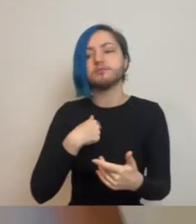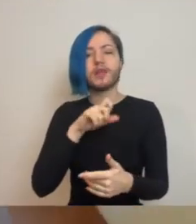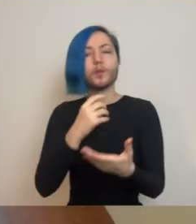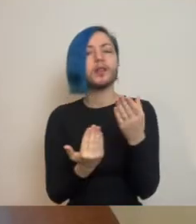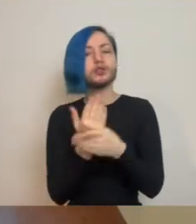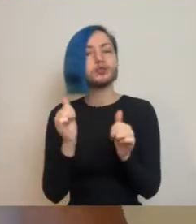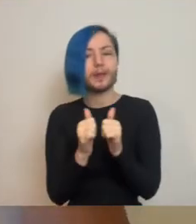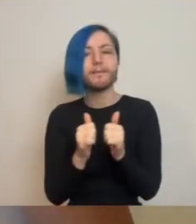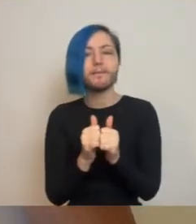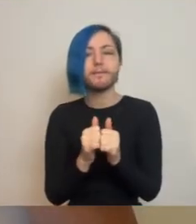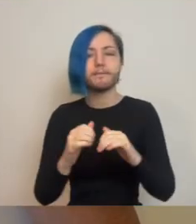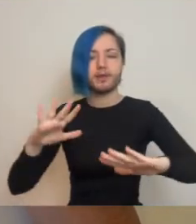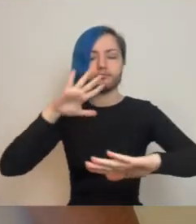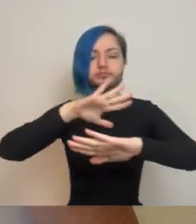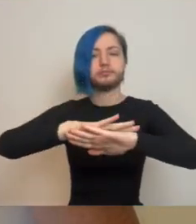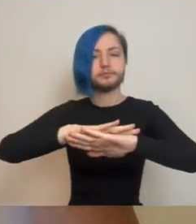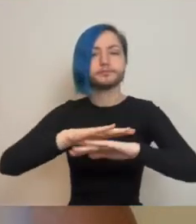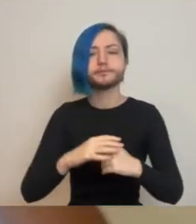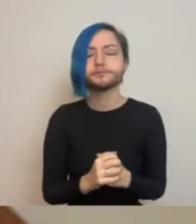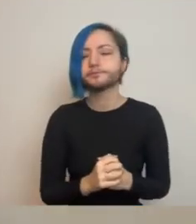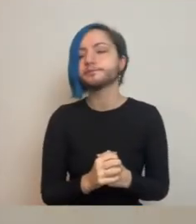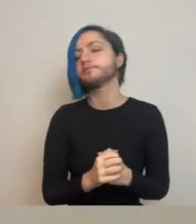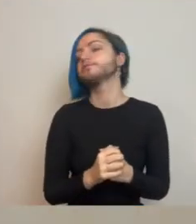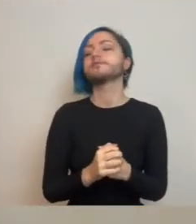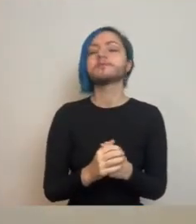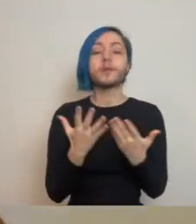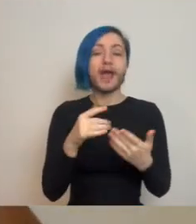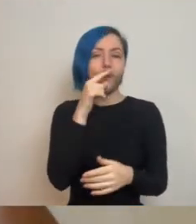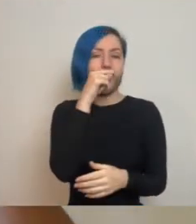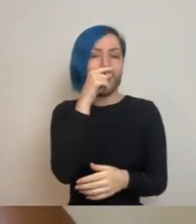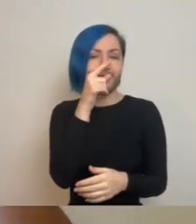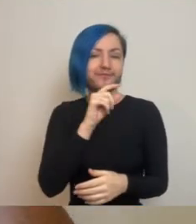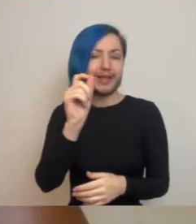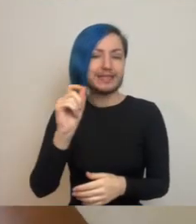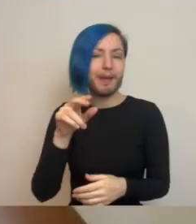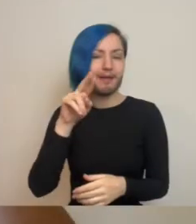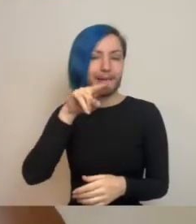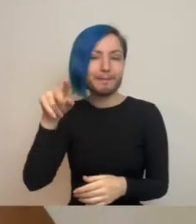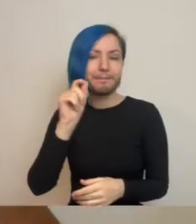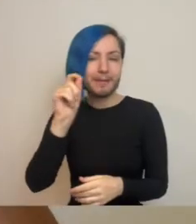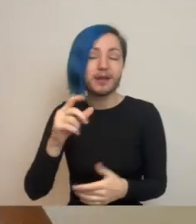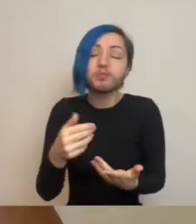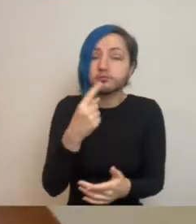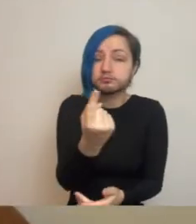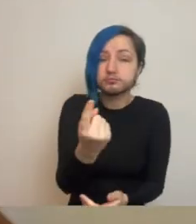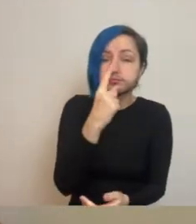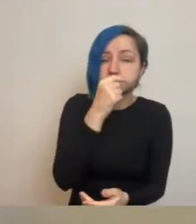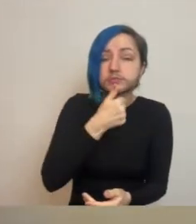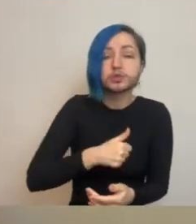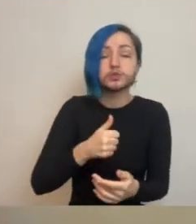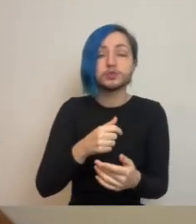over the pencil lines with another piece of paper. This is where my fancy little pen comes. You could use a marker pen